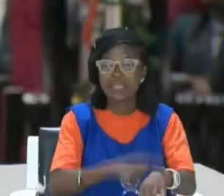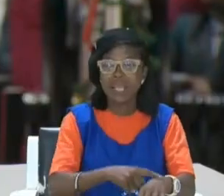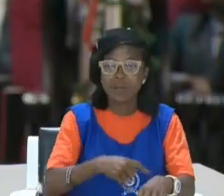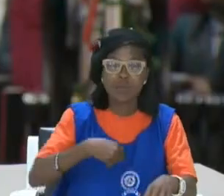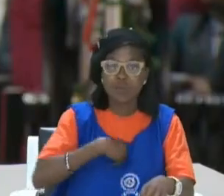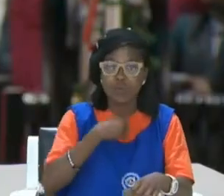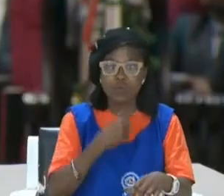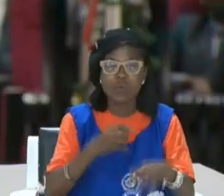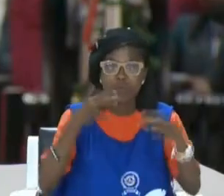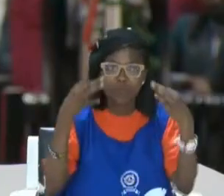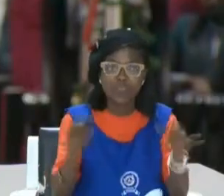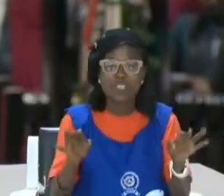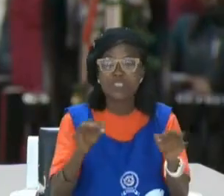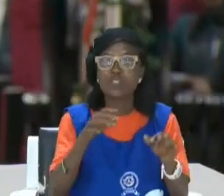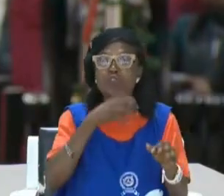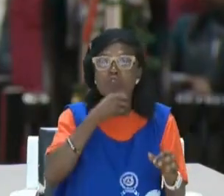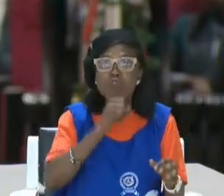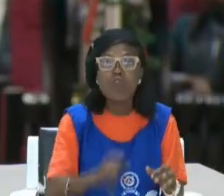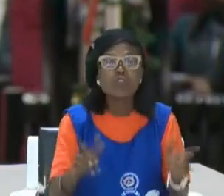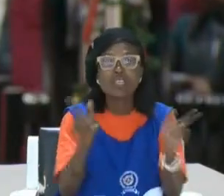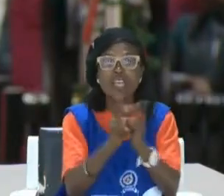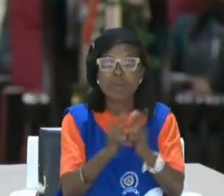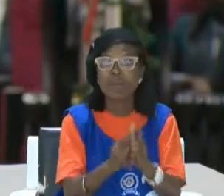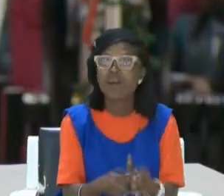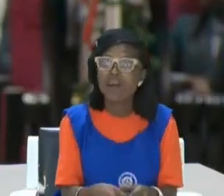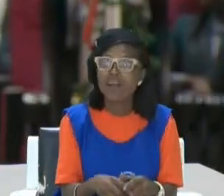arrived. And I said, no.